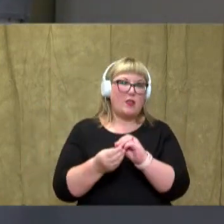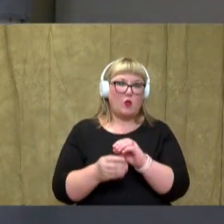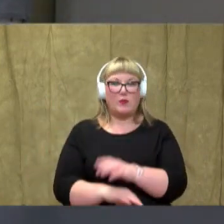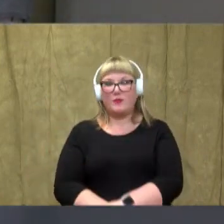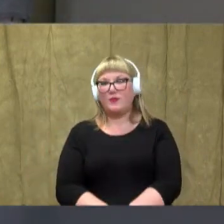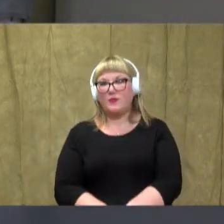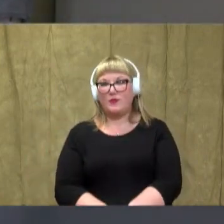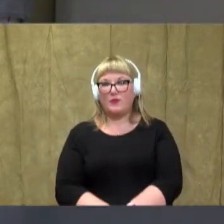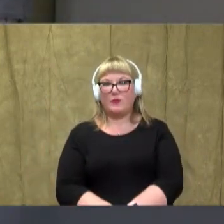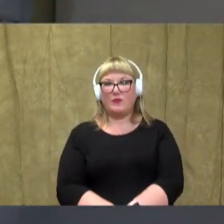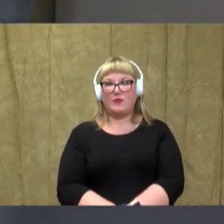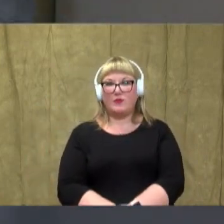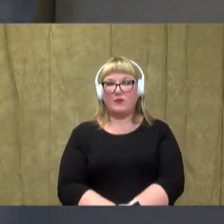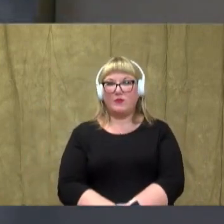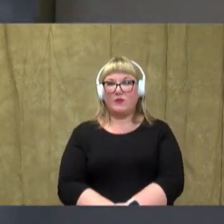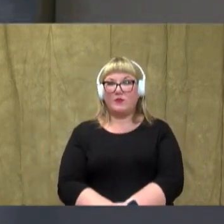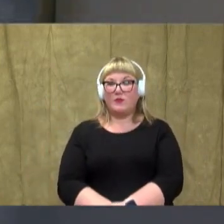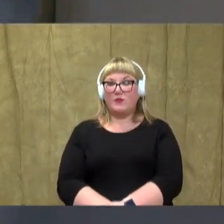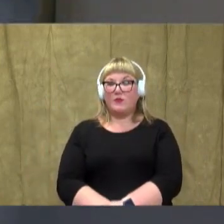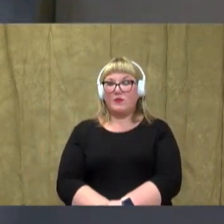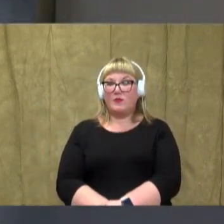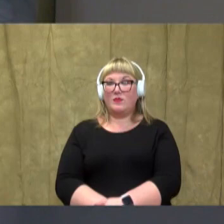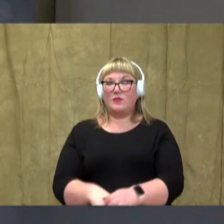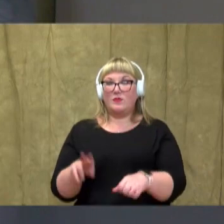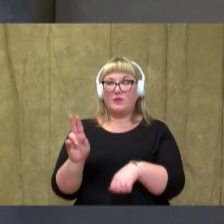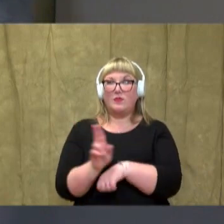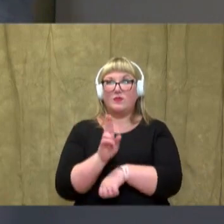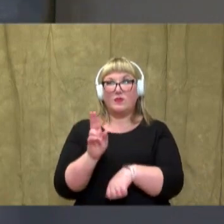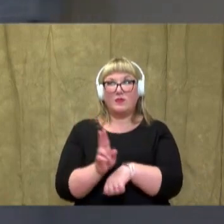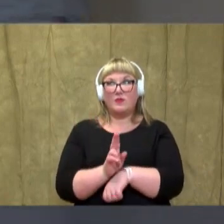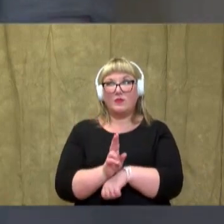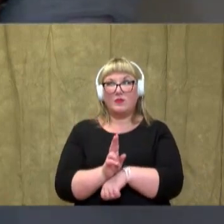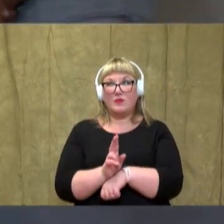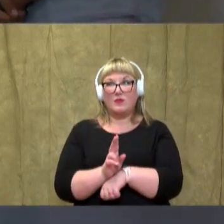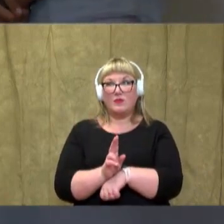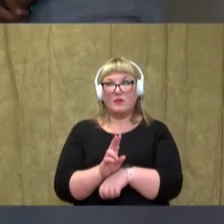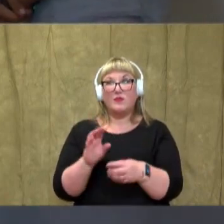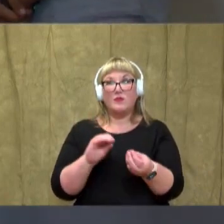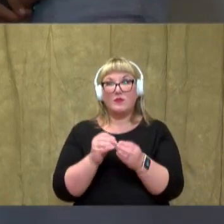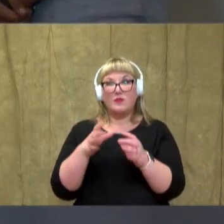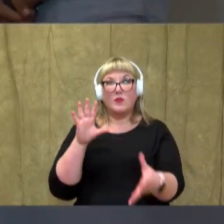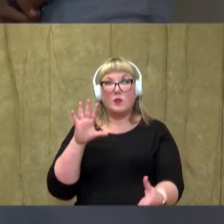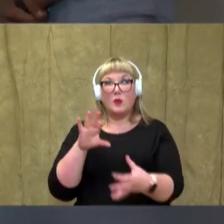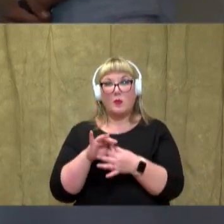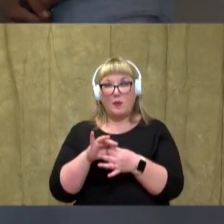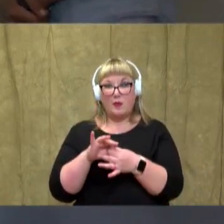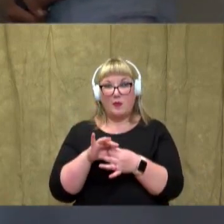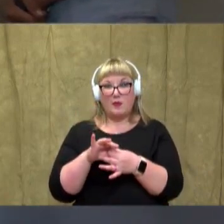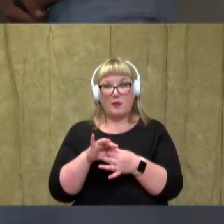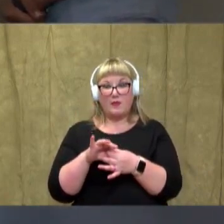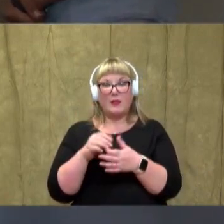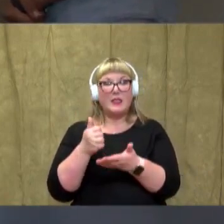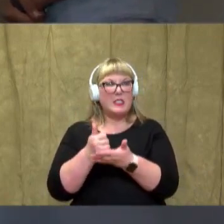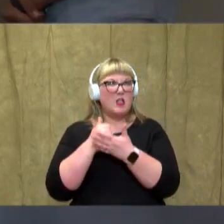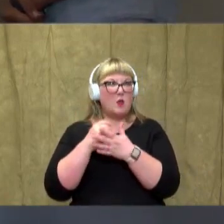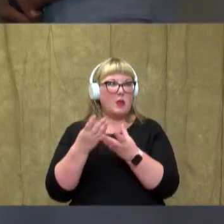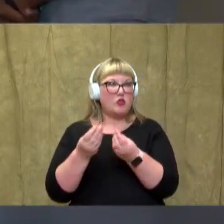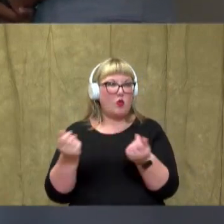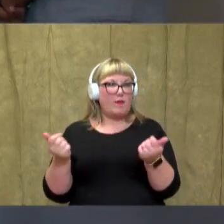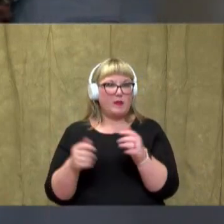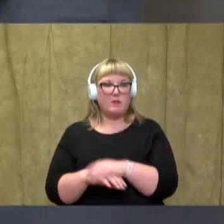all? We're going to use the number bond to help us solve this one.